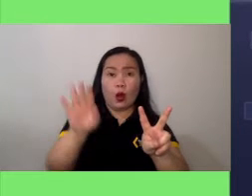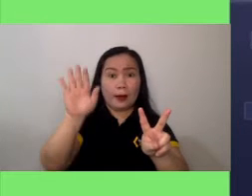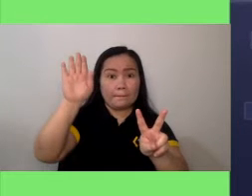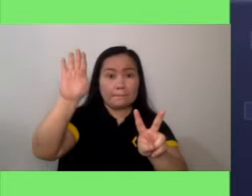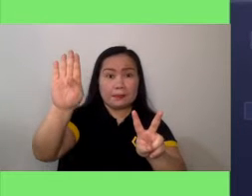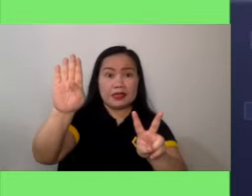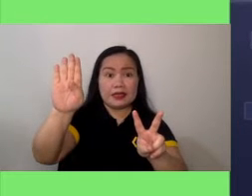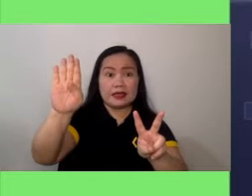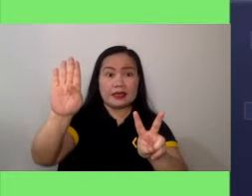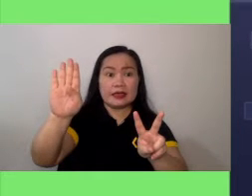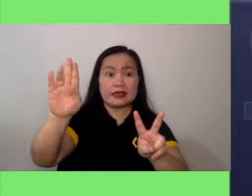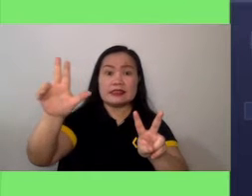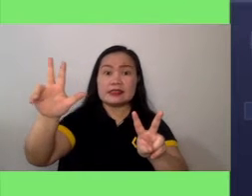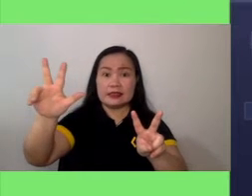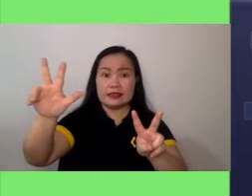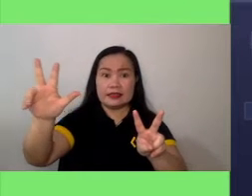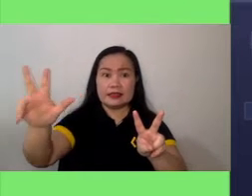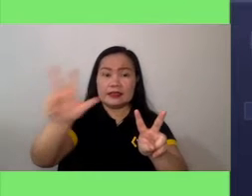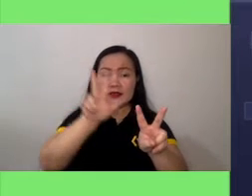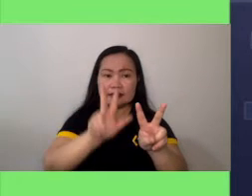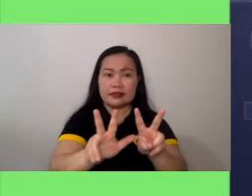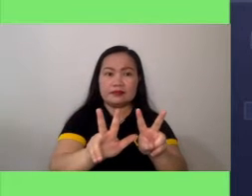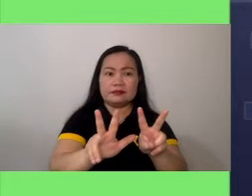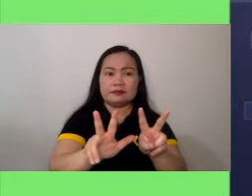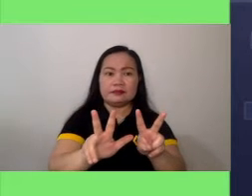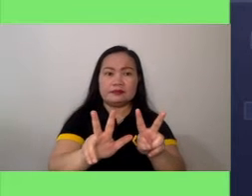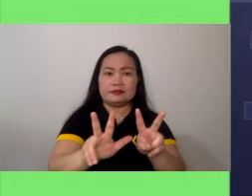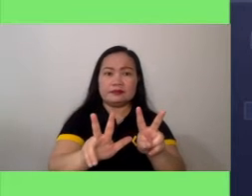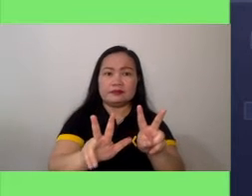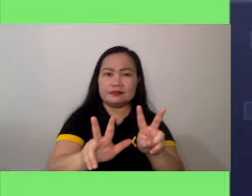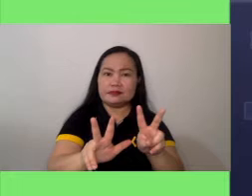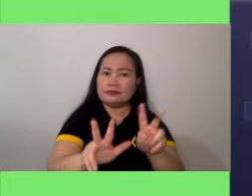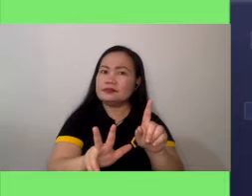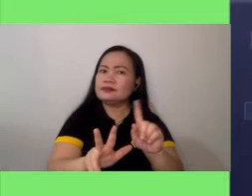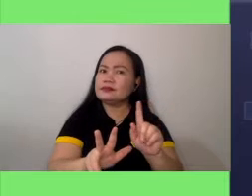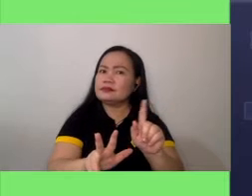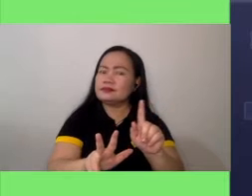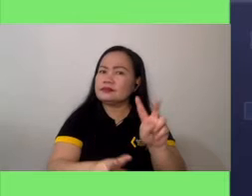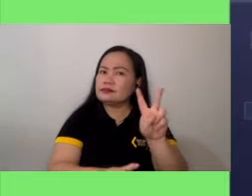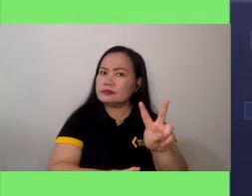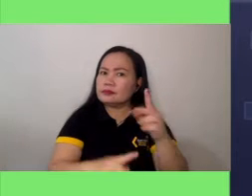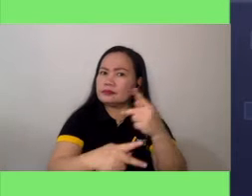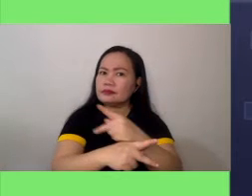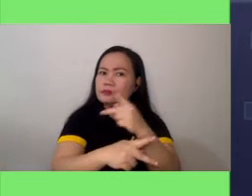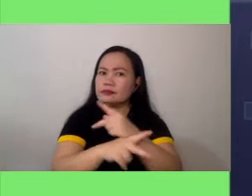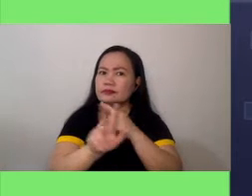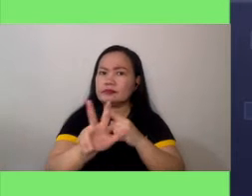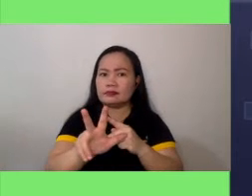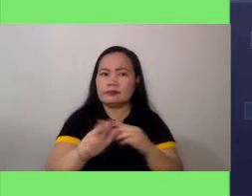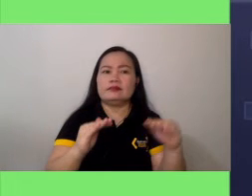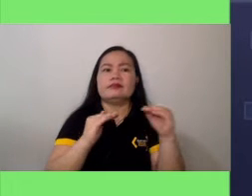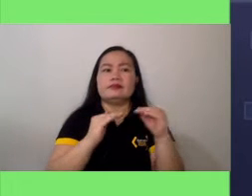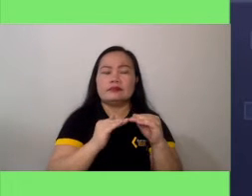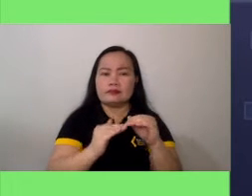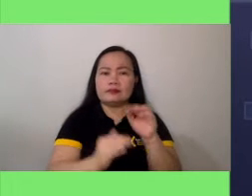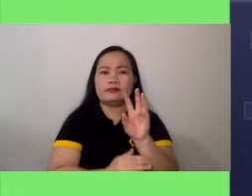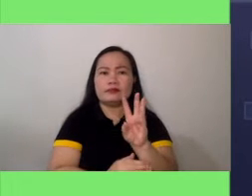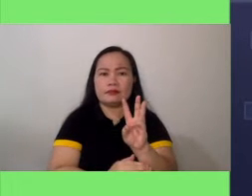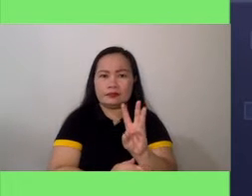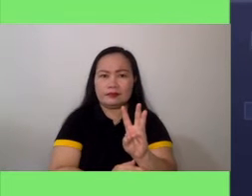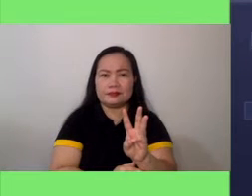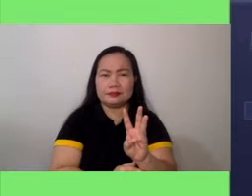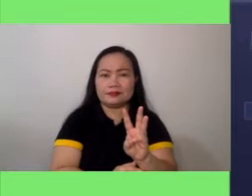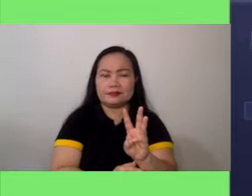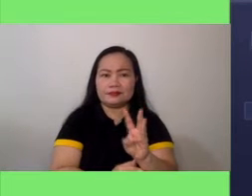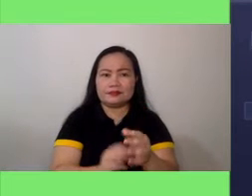si 2. Yun yung A natin. And then sa B, substitute natin si 3. Okay. So, 2 times 3, that